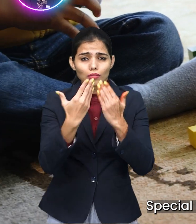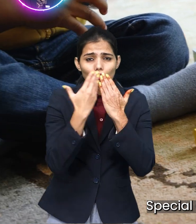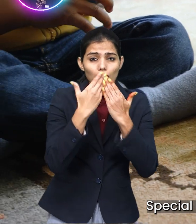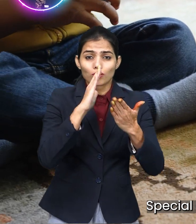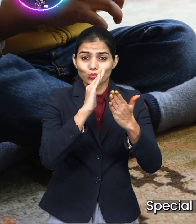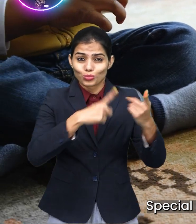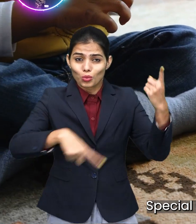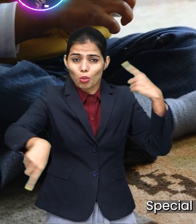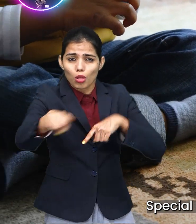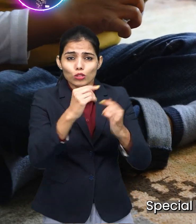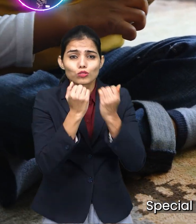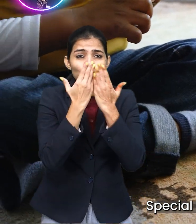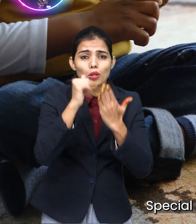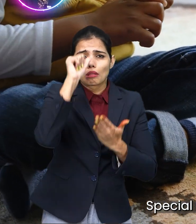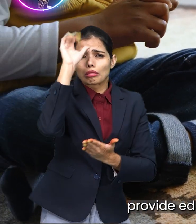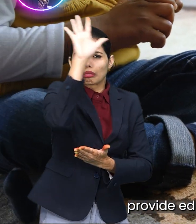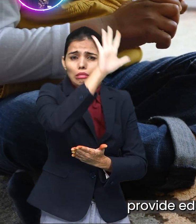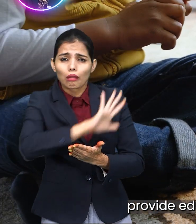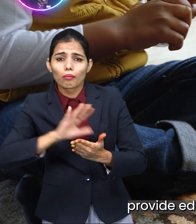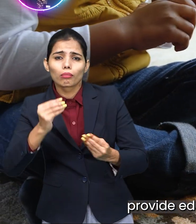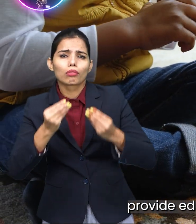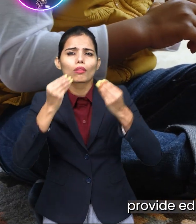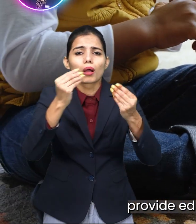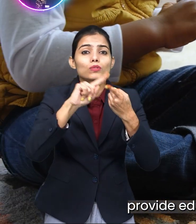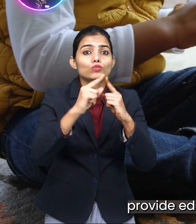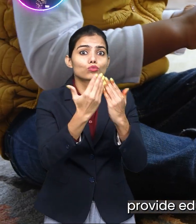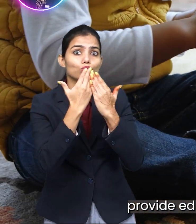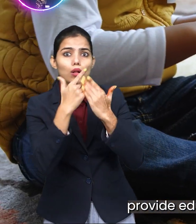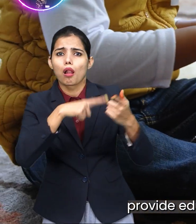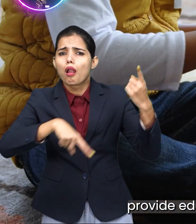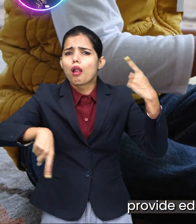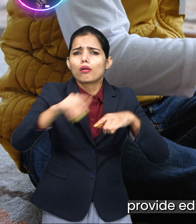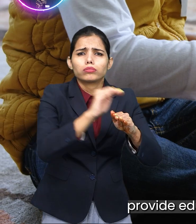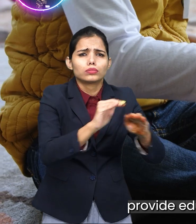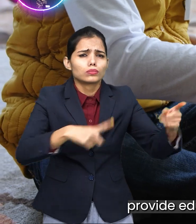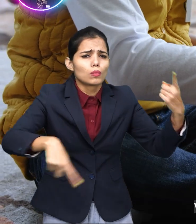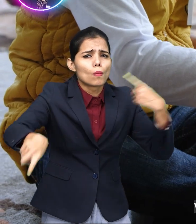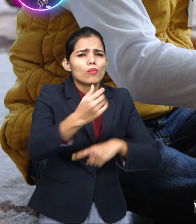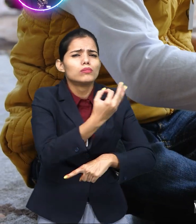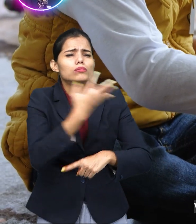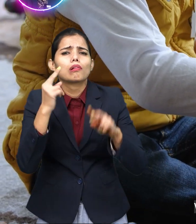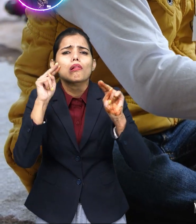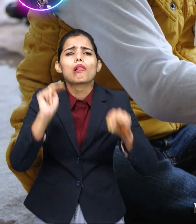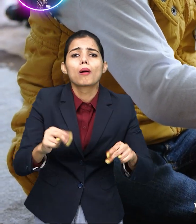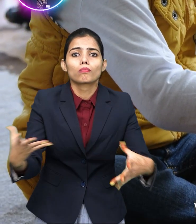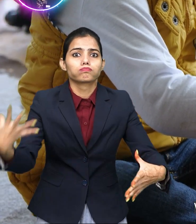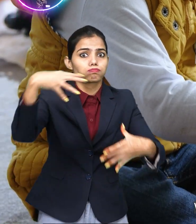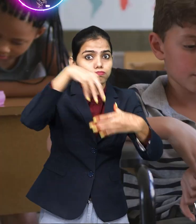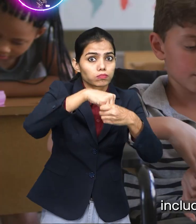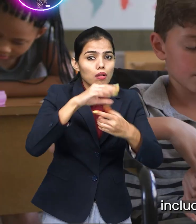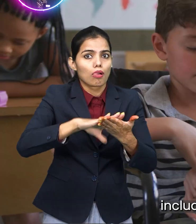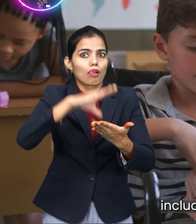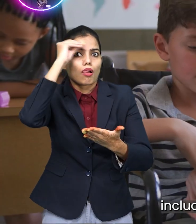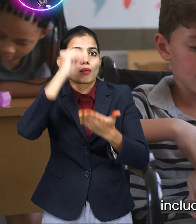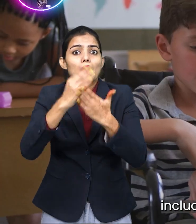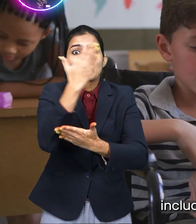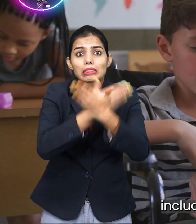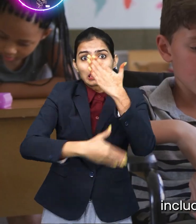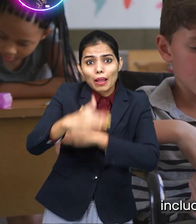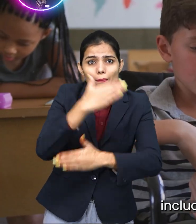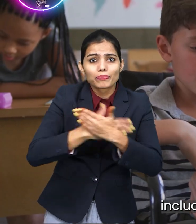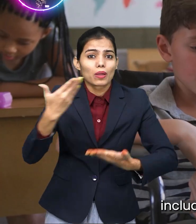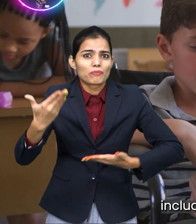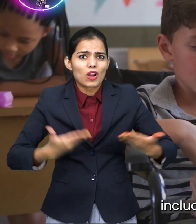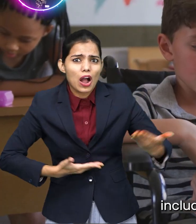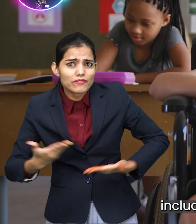Special education schools in India provide educational services to children with special needs, including